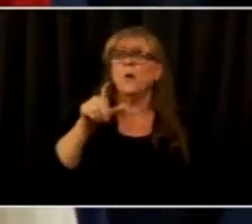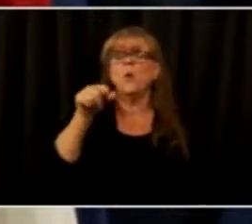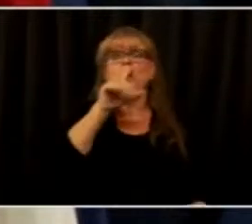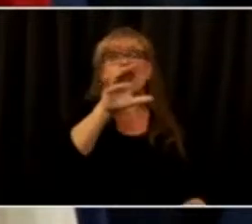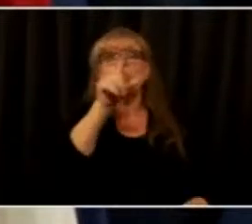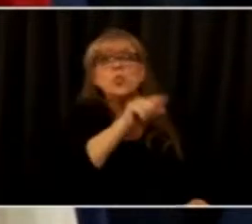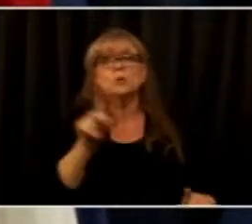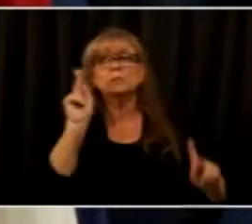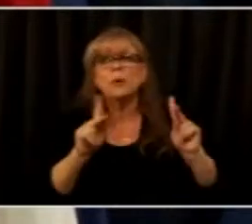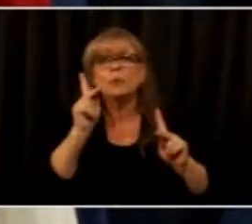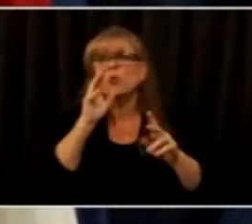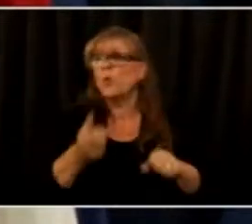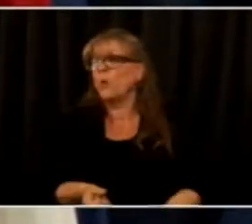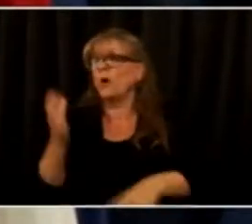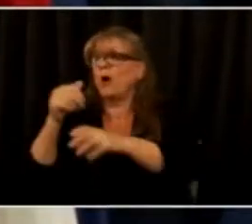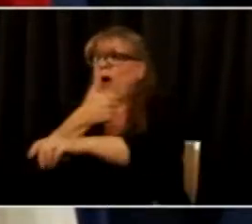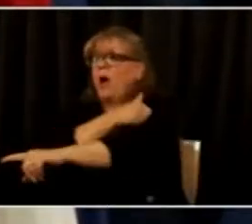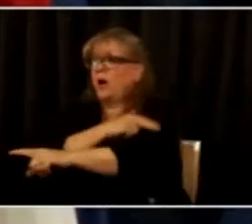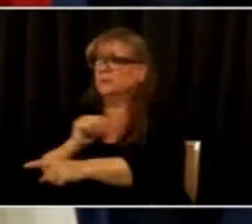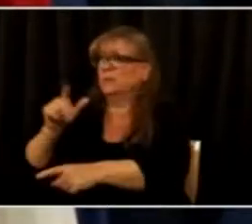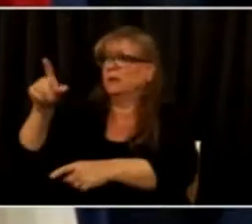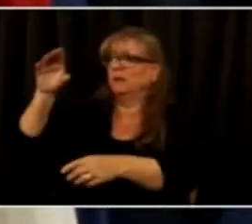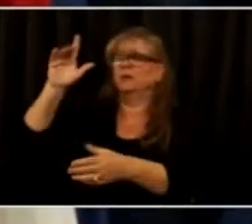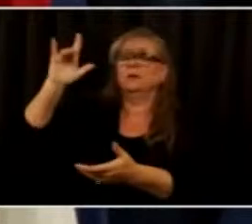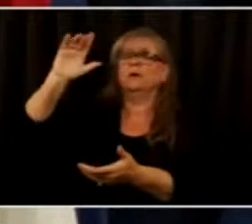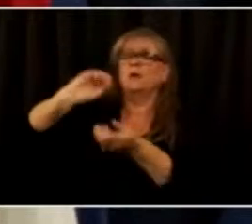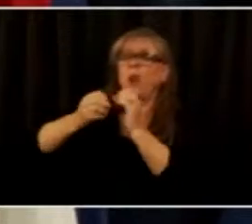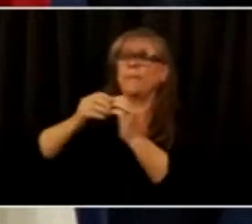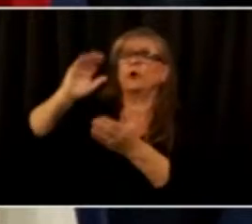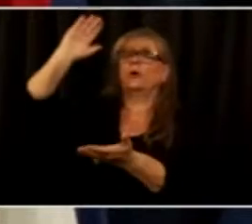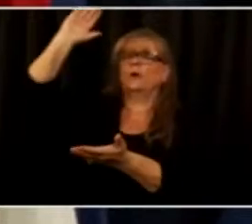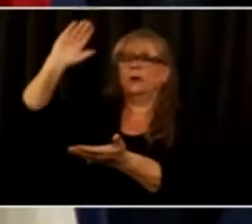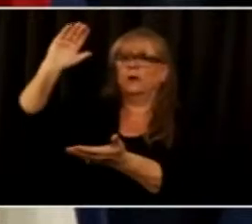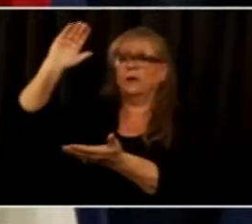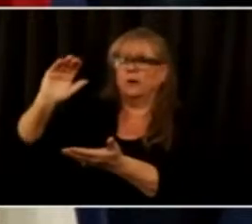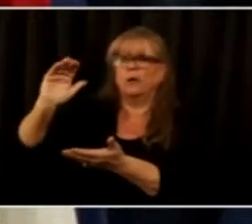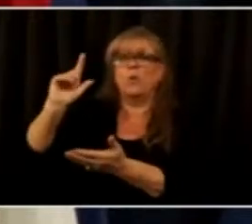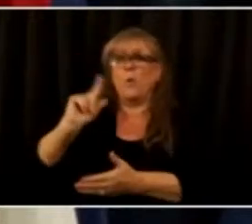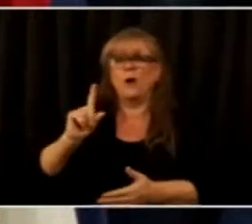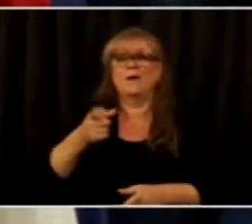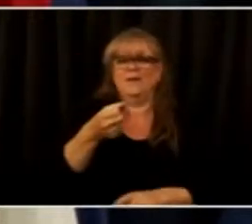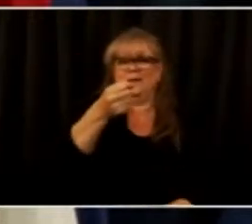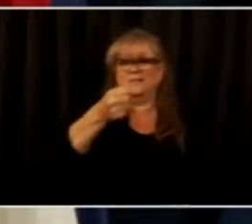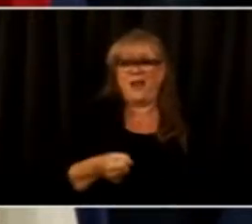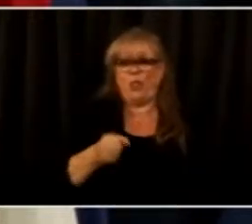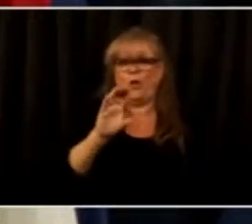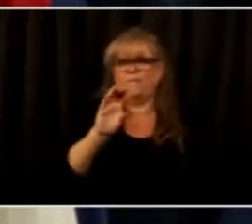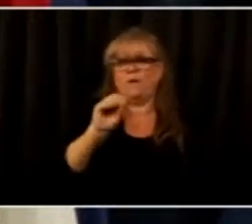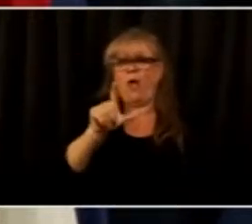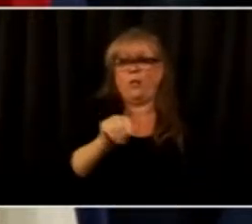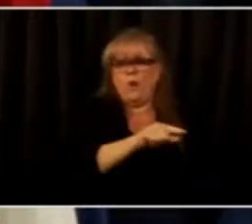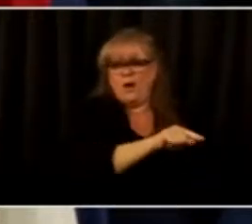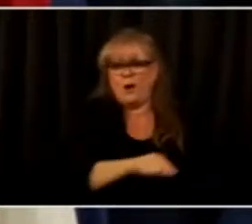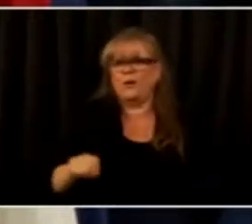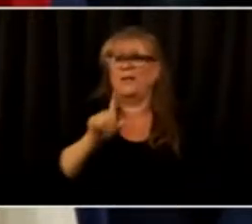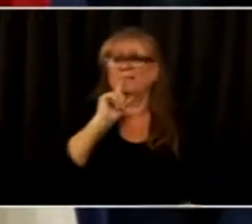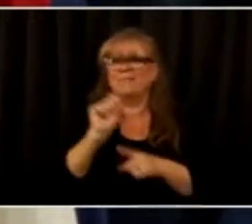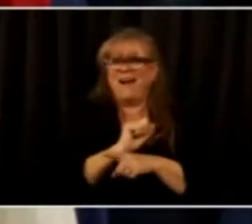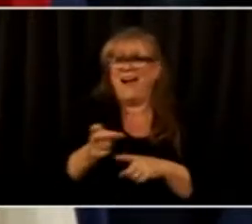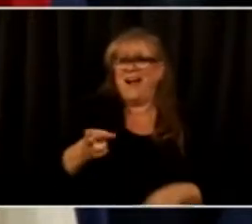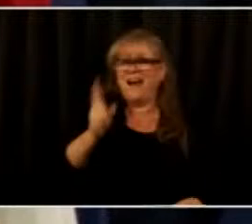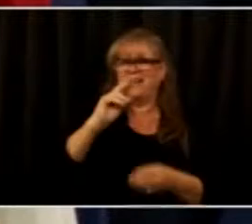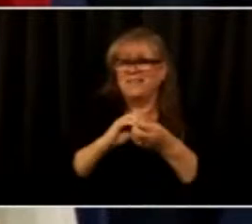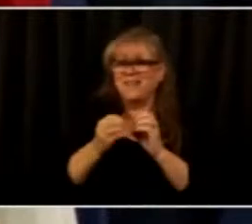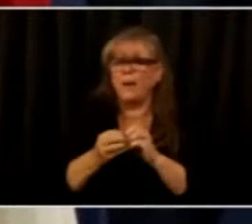seeing sustained high levels in southern Colorado, El Paso County, Pueblo County. But behind the numbers, here's what we're seeing, and we'll talk about